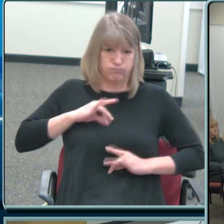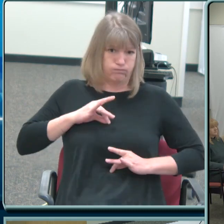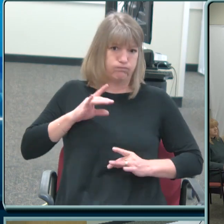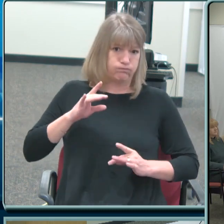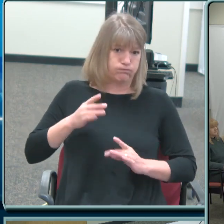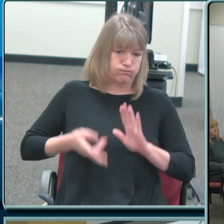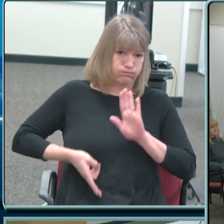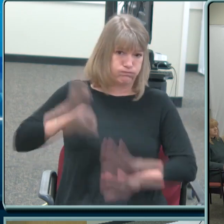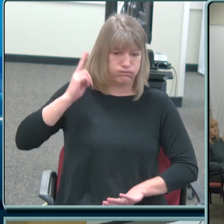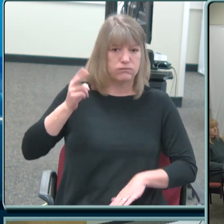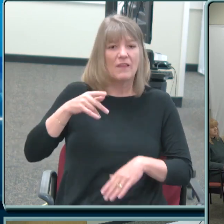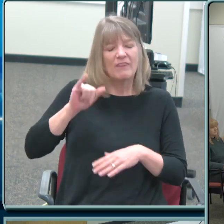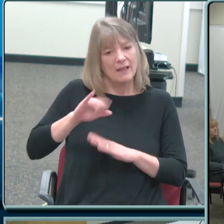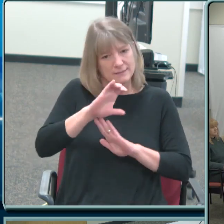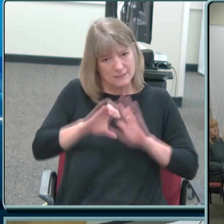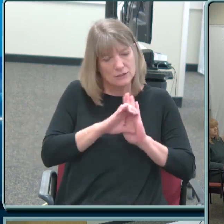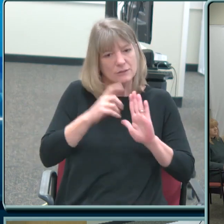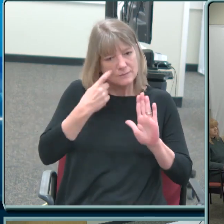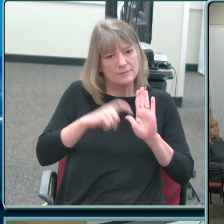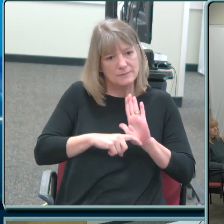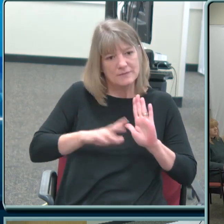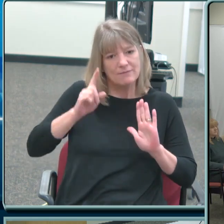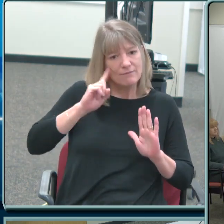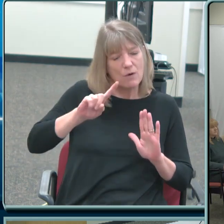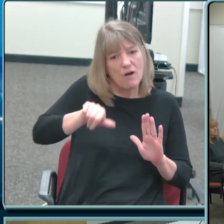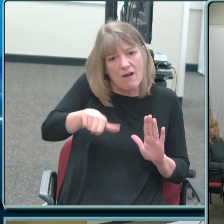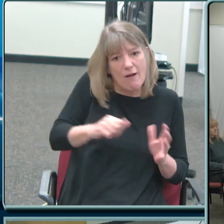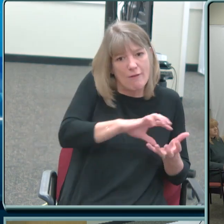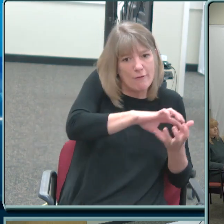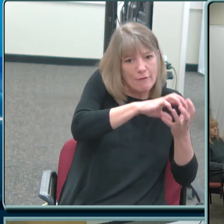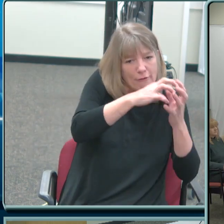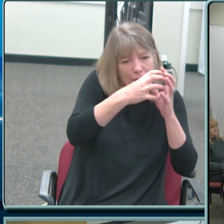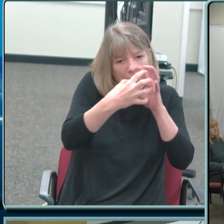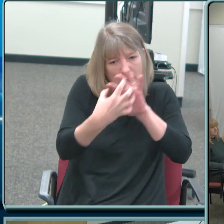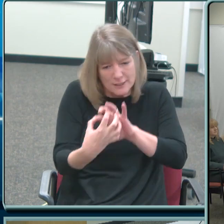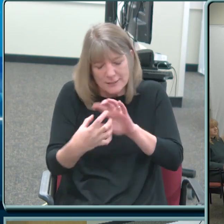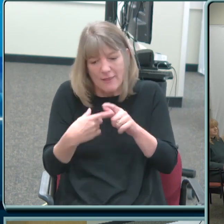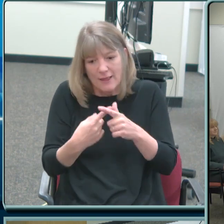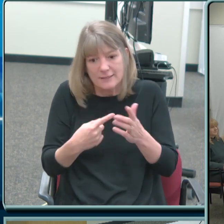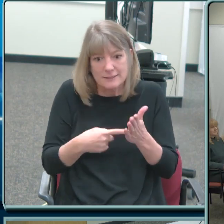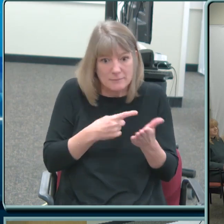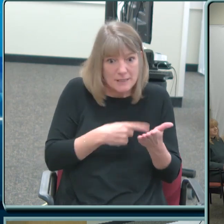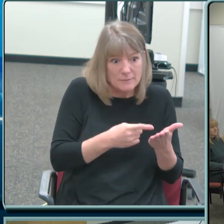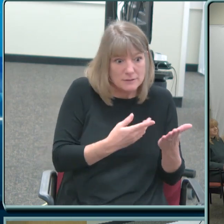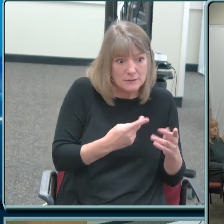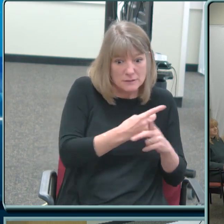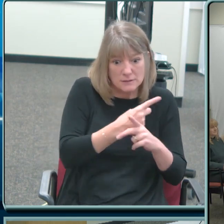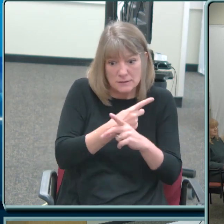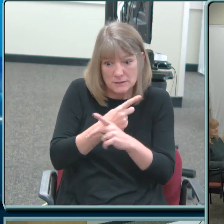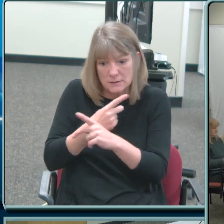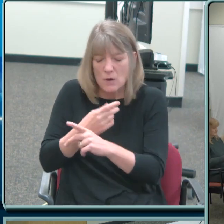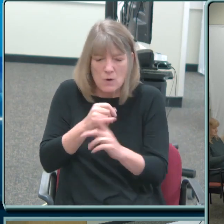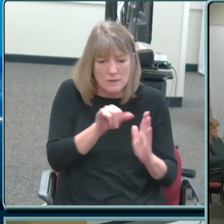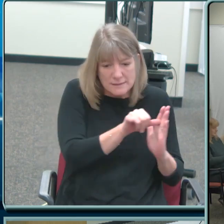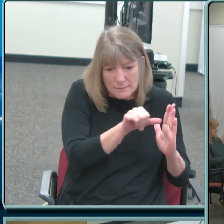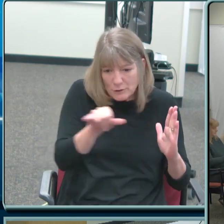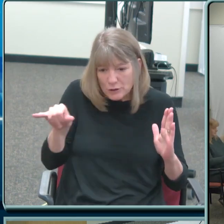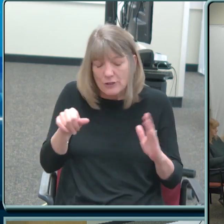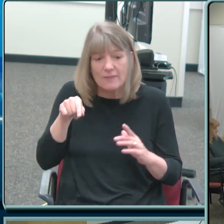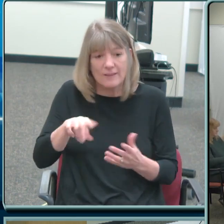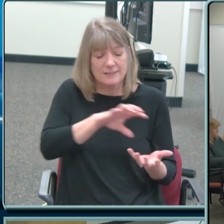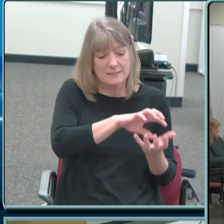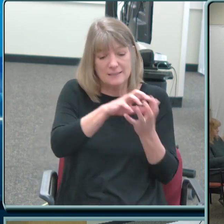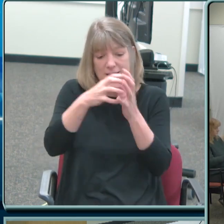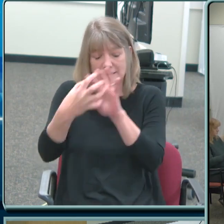exactly the characteristics that we've seen in other variants. It tends to sometimes escalate. It tends to sometimes be similar. This